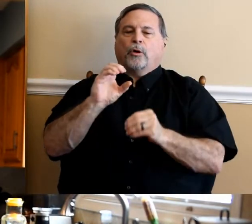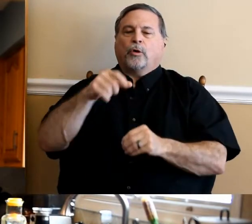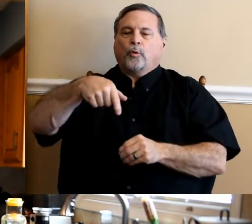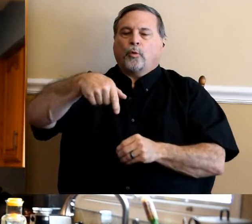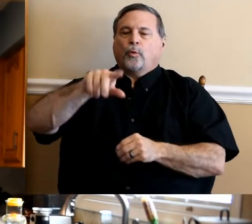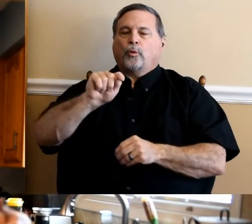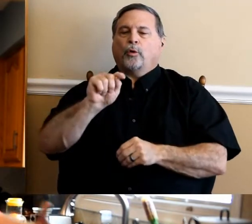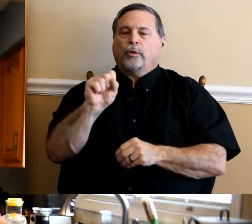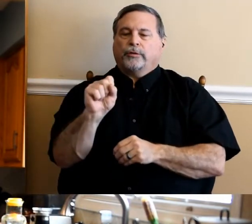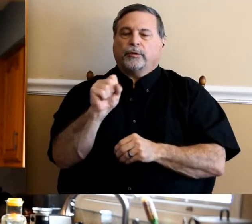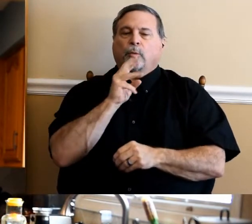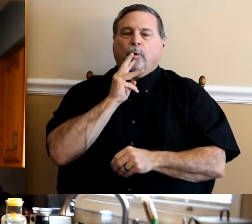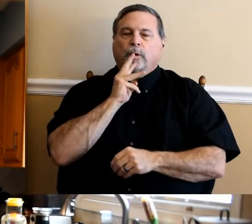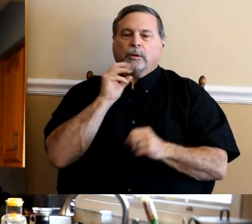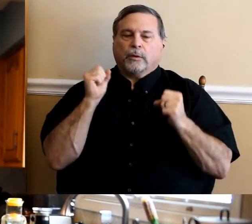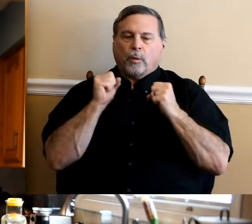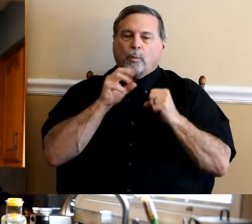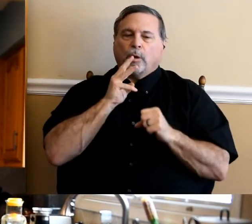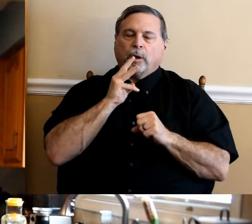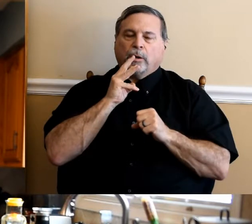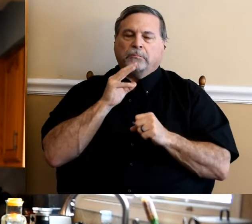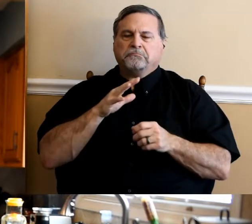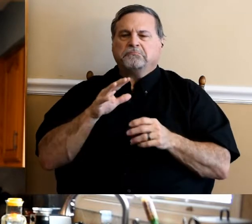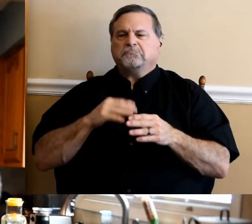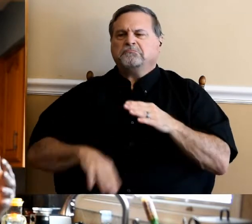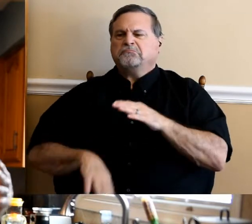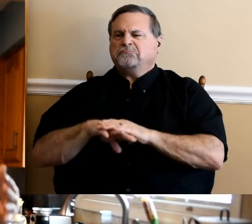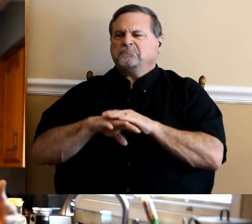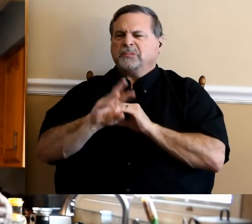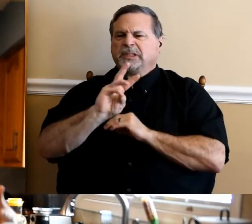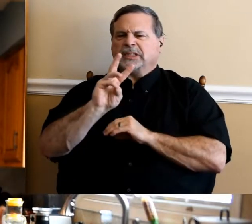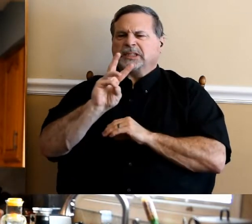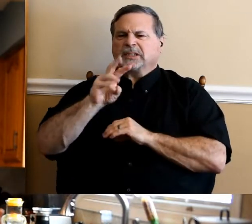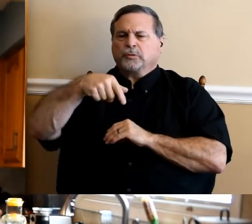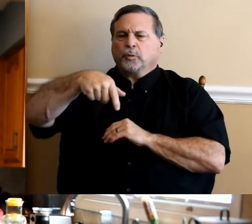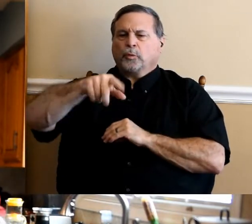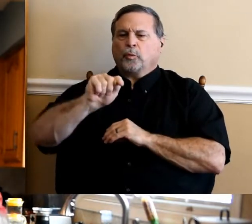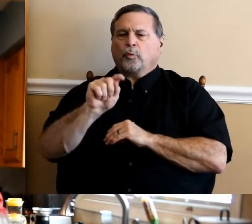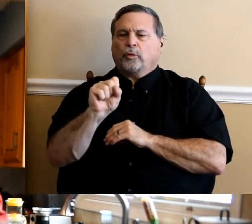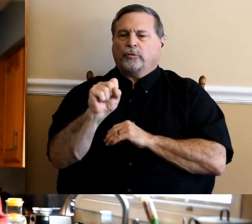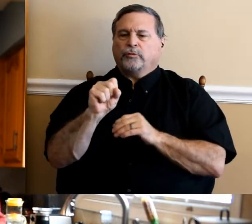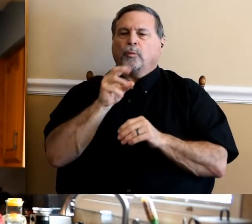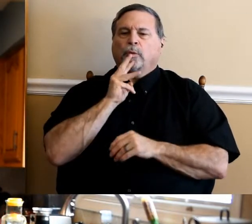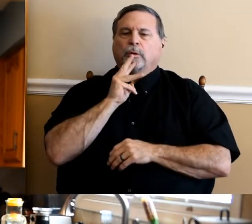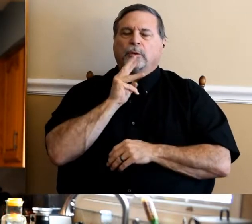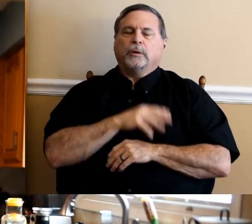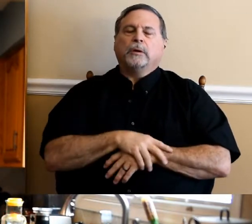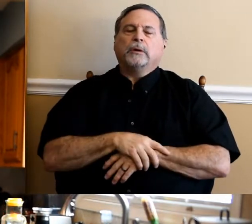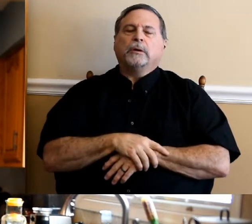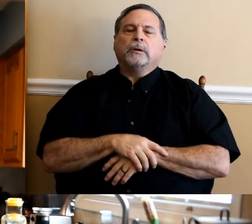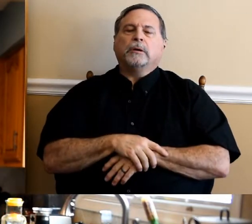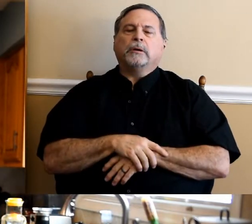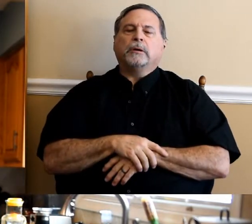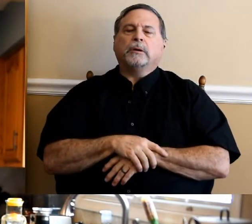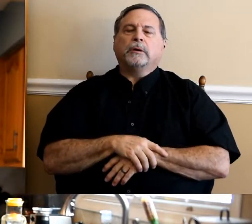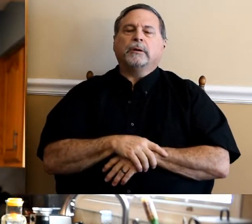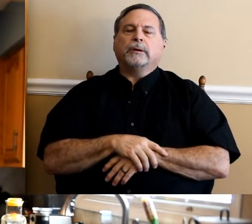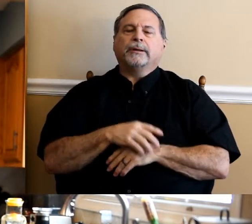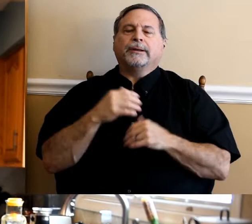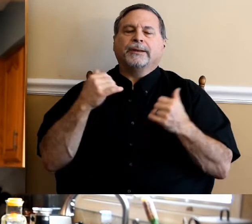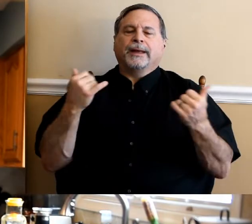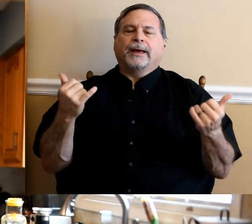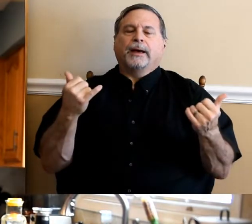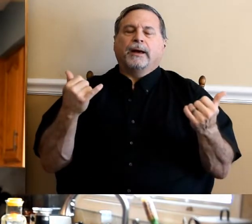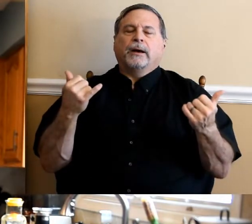more quarts of cold water. So you'll end up with about 6 quarts of water. Now, when you're going to take